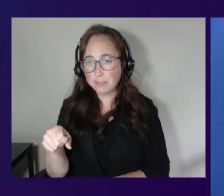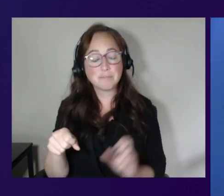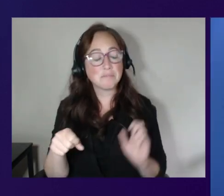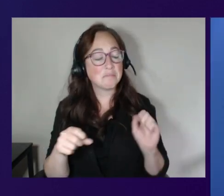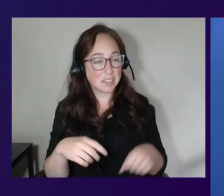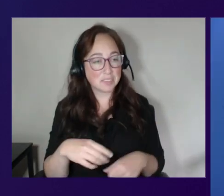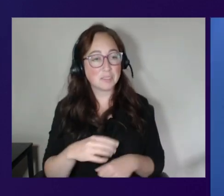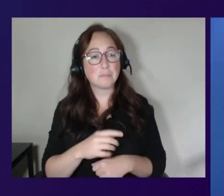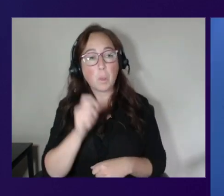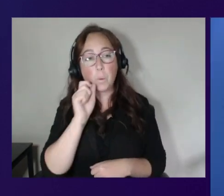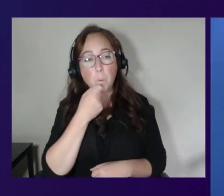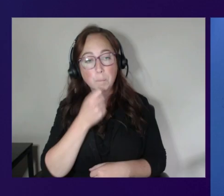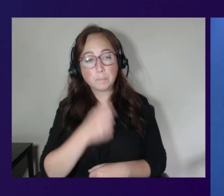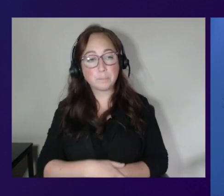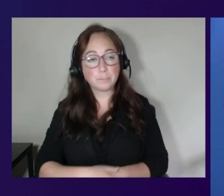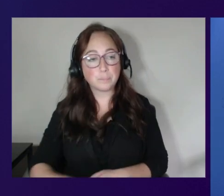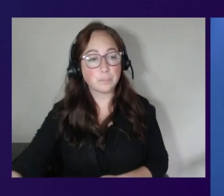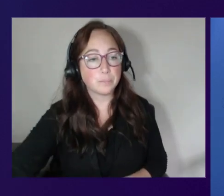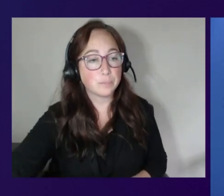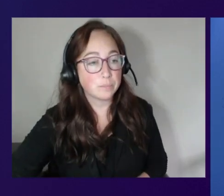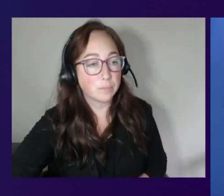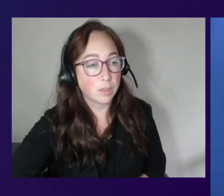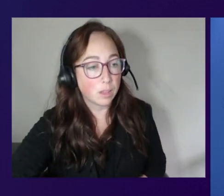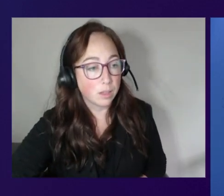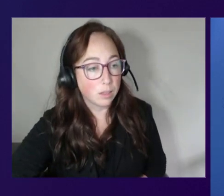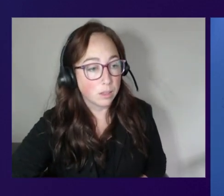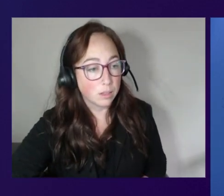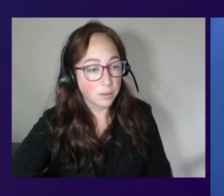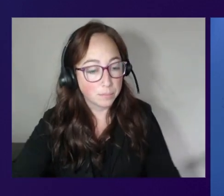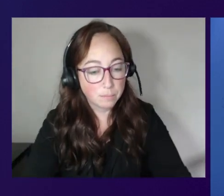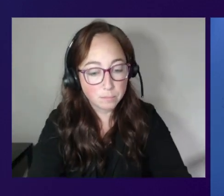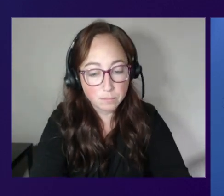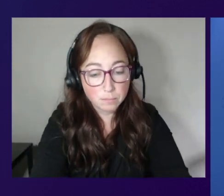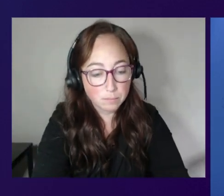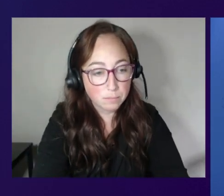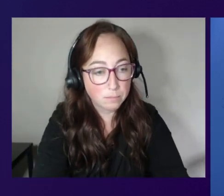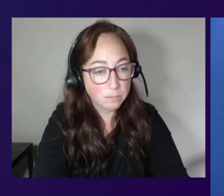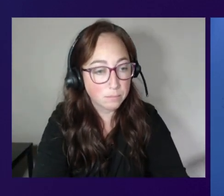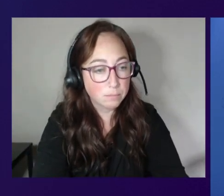think some of the use cases here that people may not be